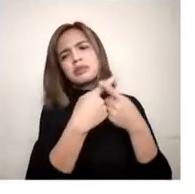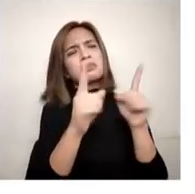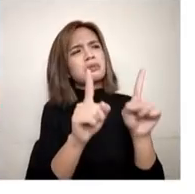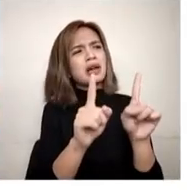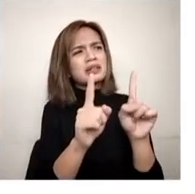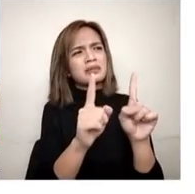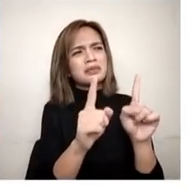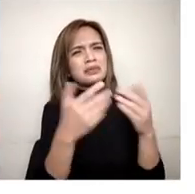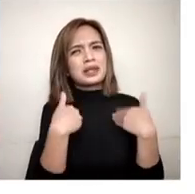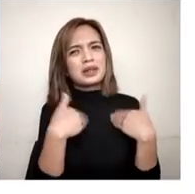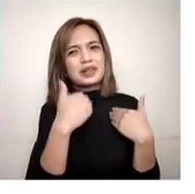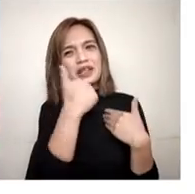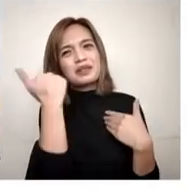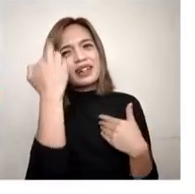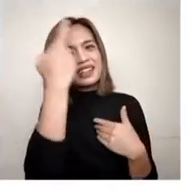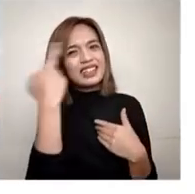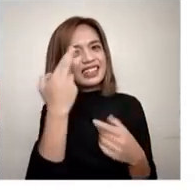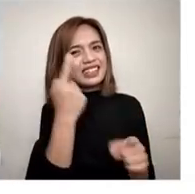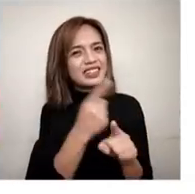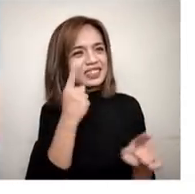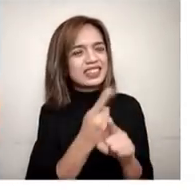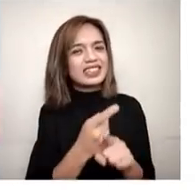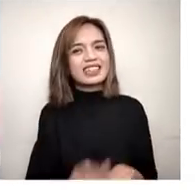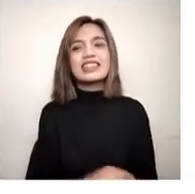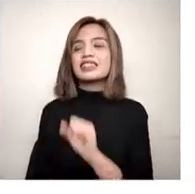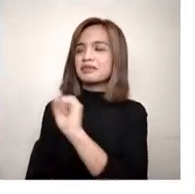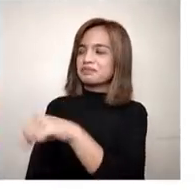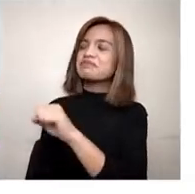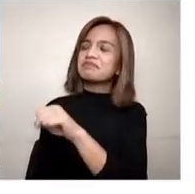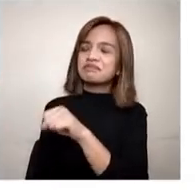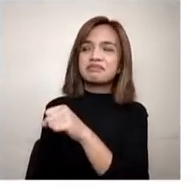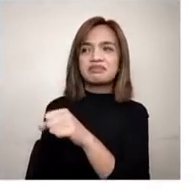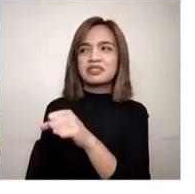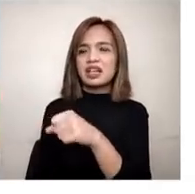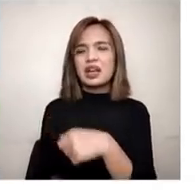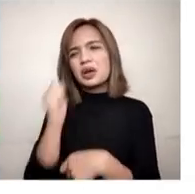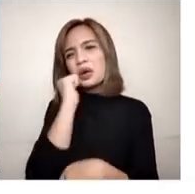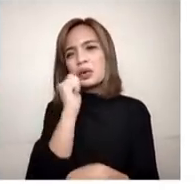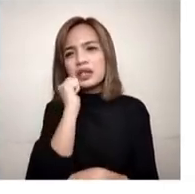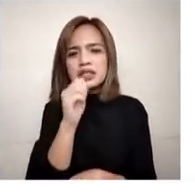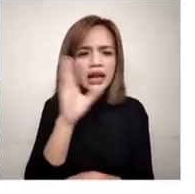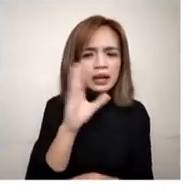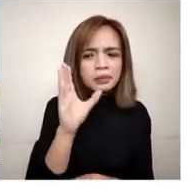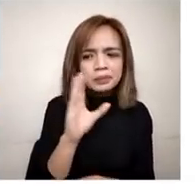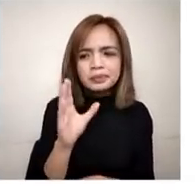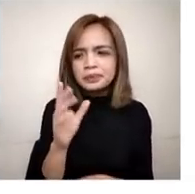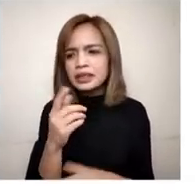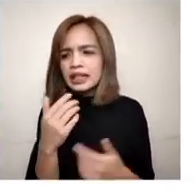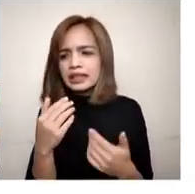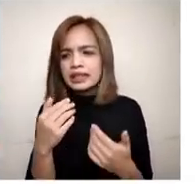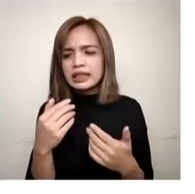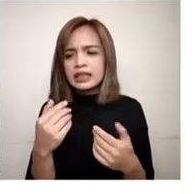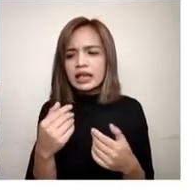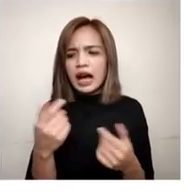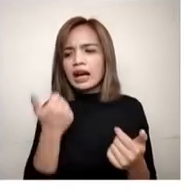butas, ano, Dr. Cabral? Yeah, they always find loopholes like those. Mm-hmm.